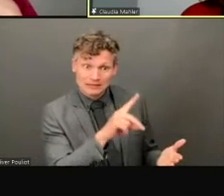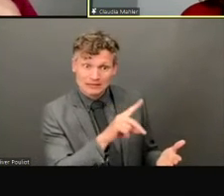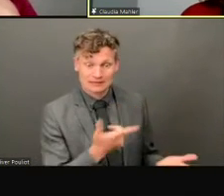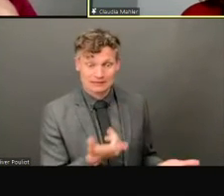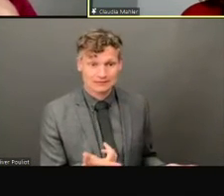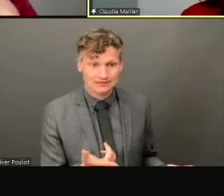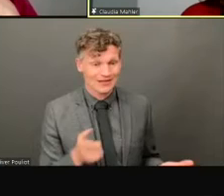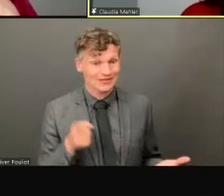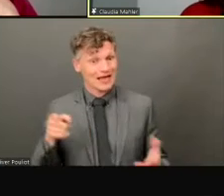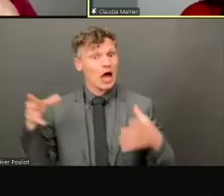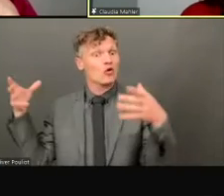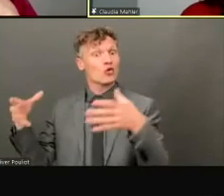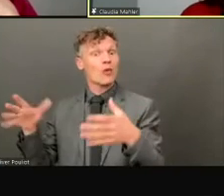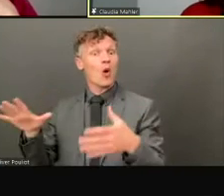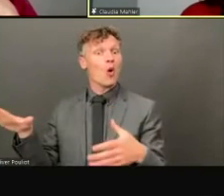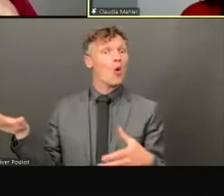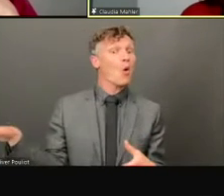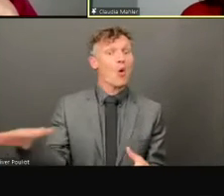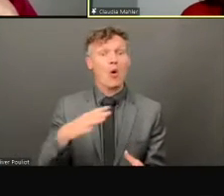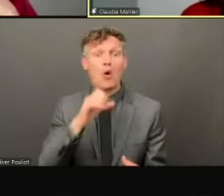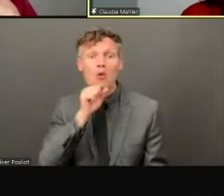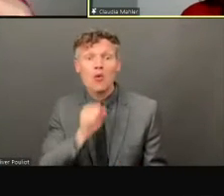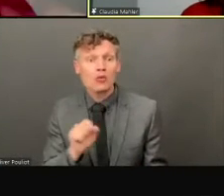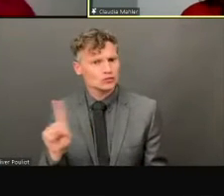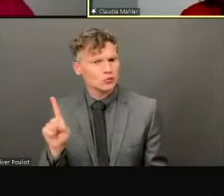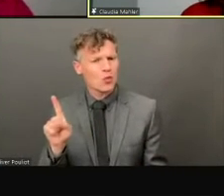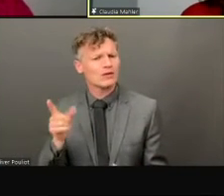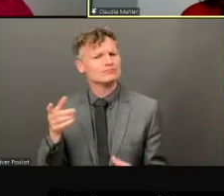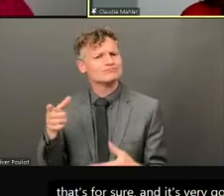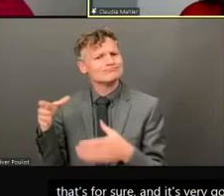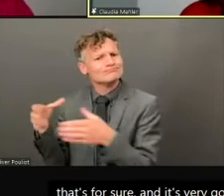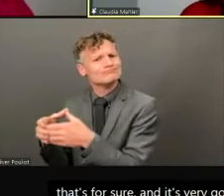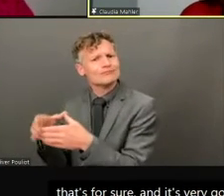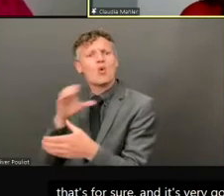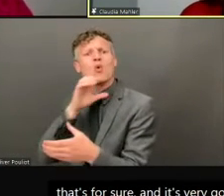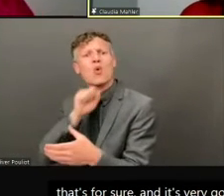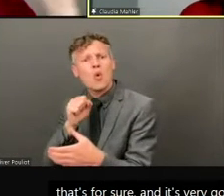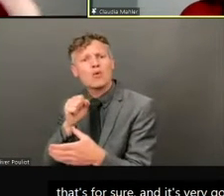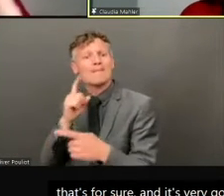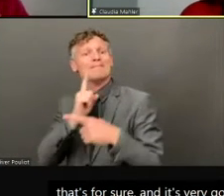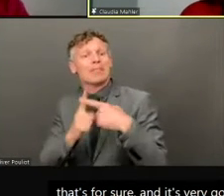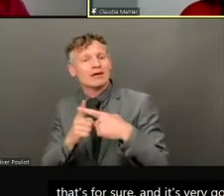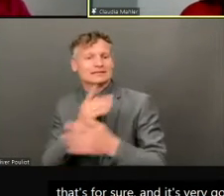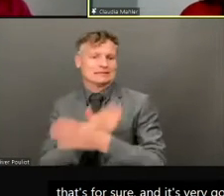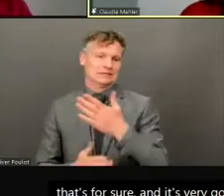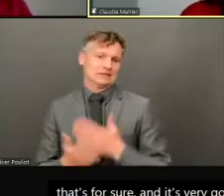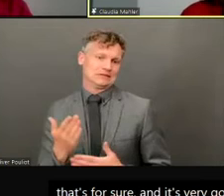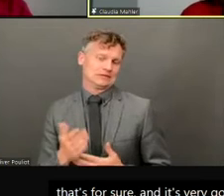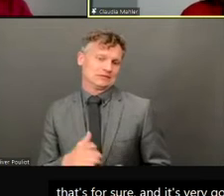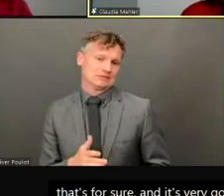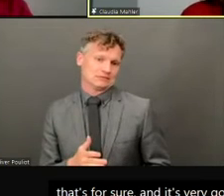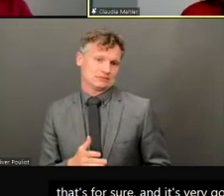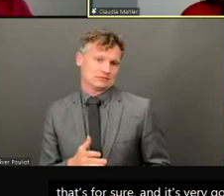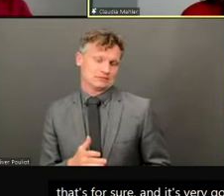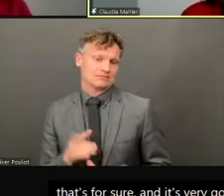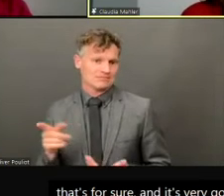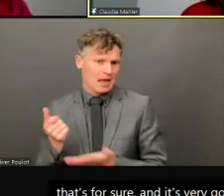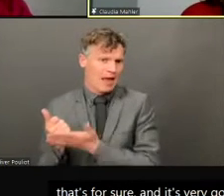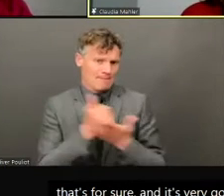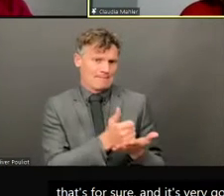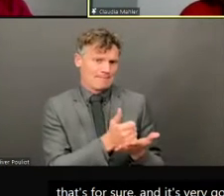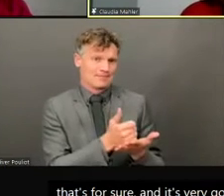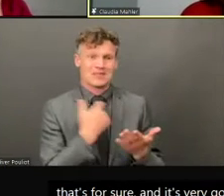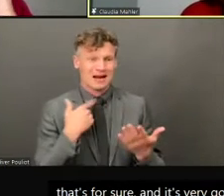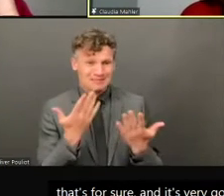that they can apply to the protection of the convention. But there are many older persons who are not part of this